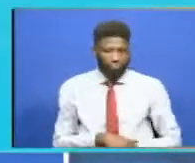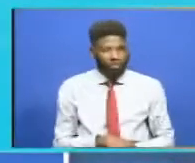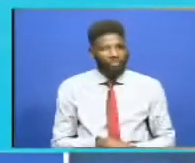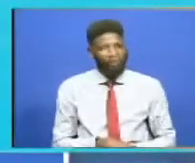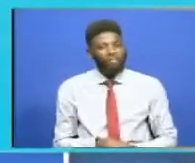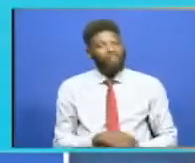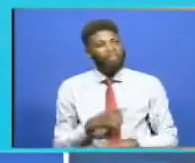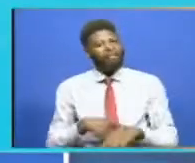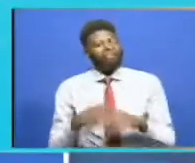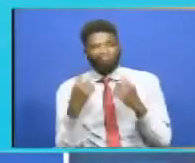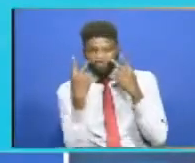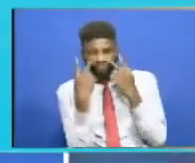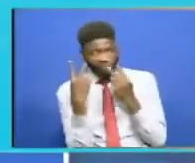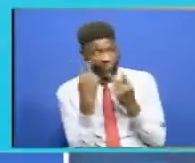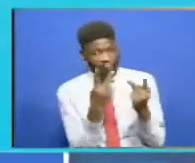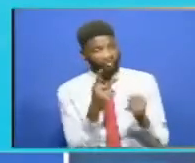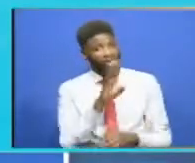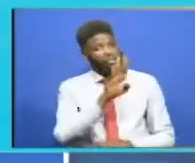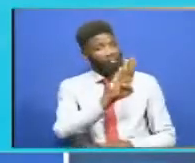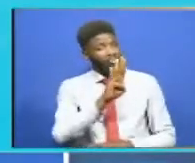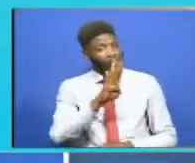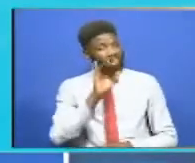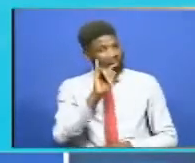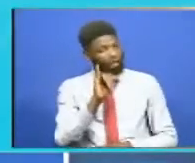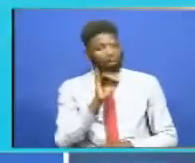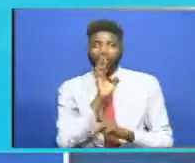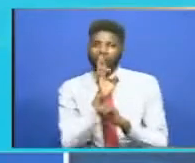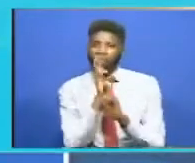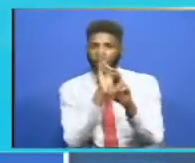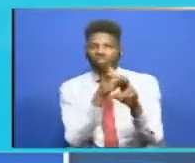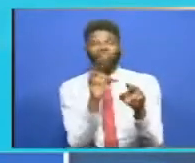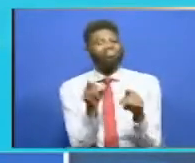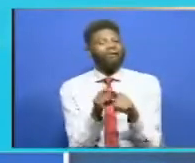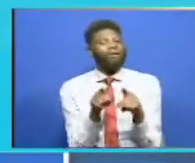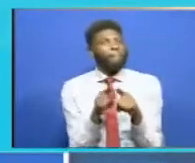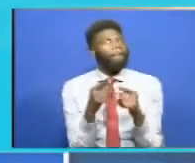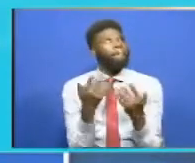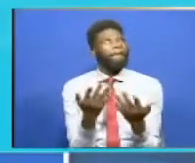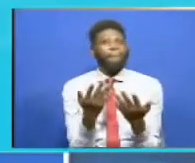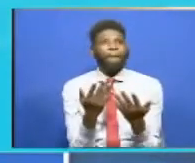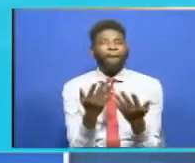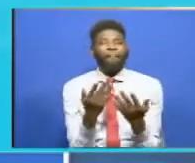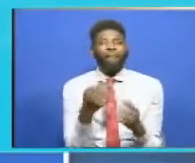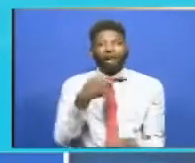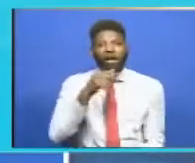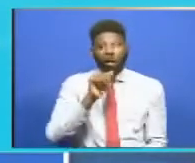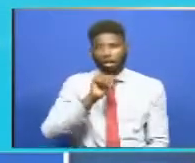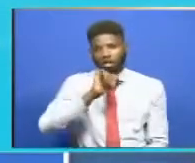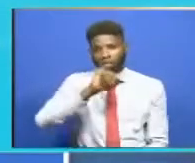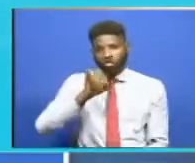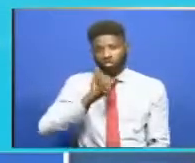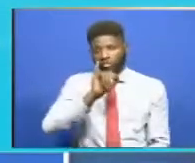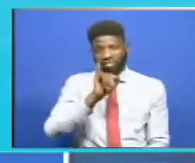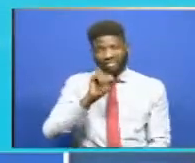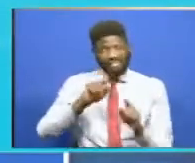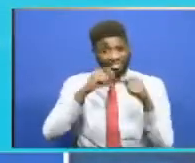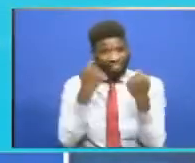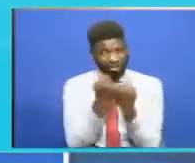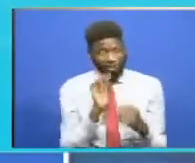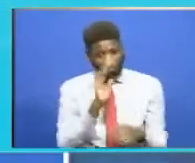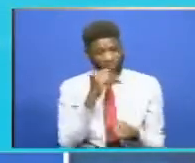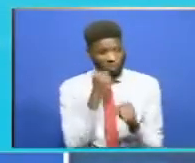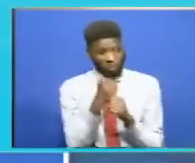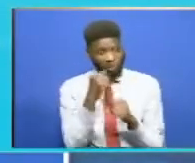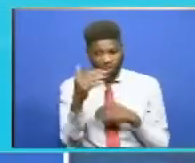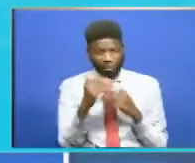looking at the BBI report, and of course Haji team has almost completed their work, and there are